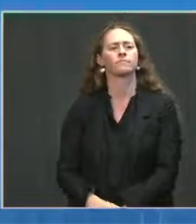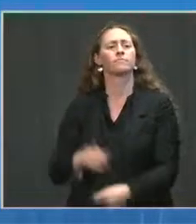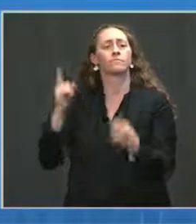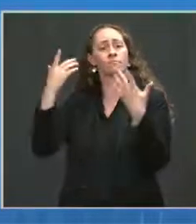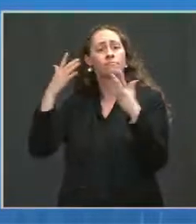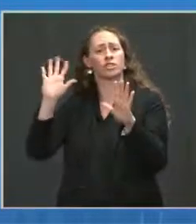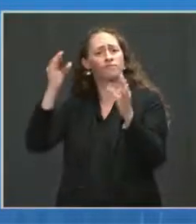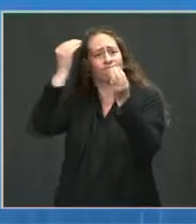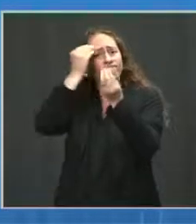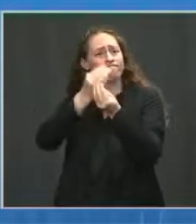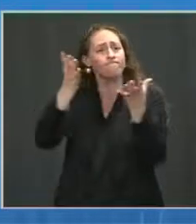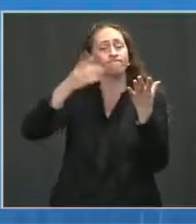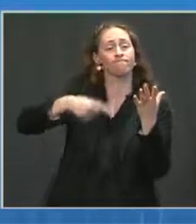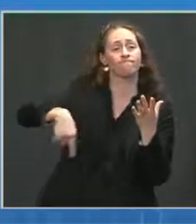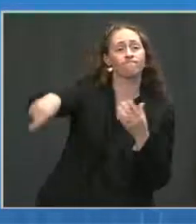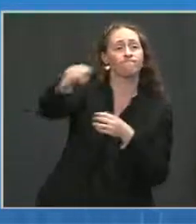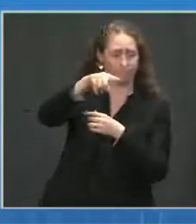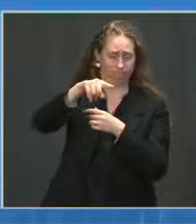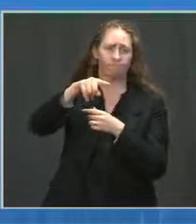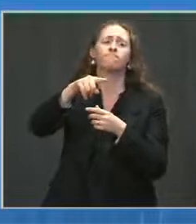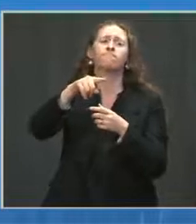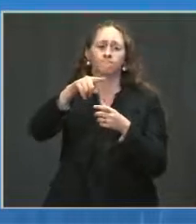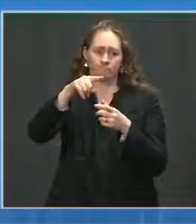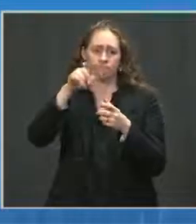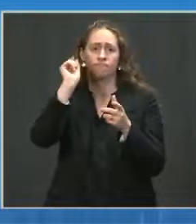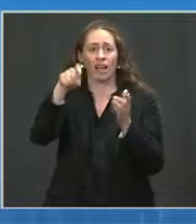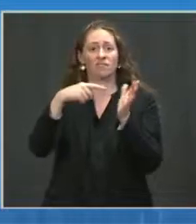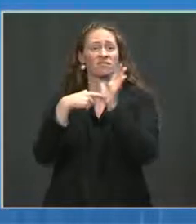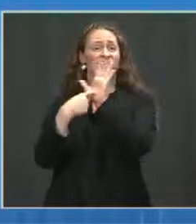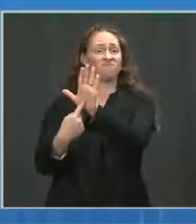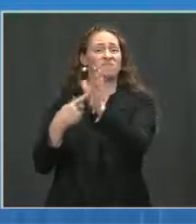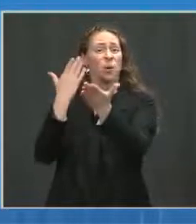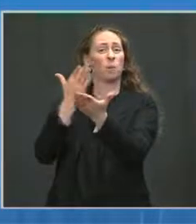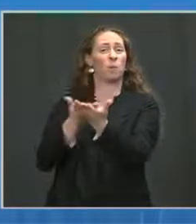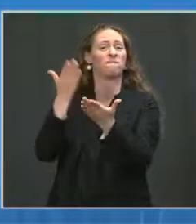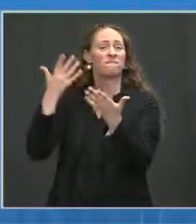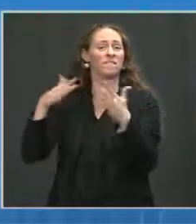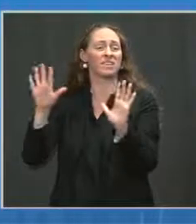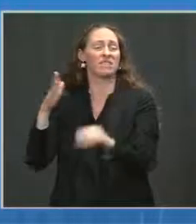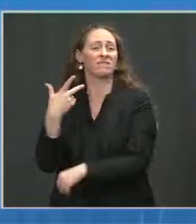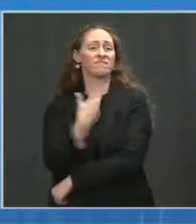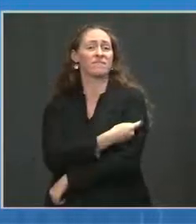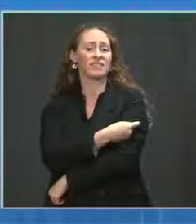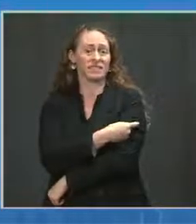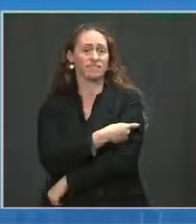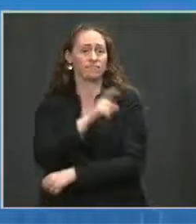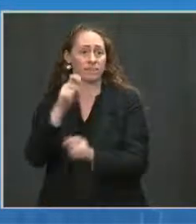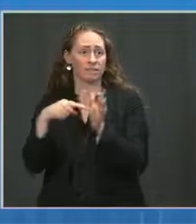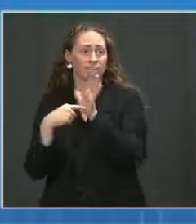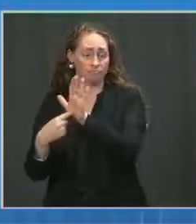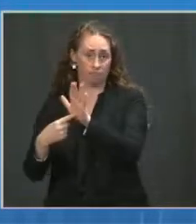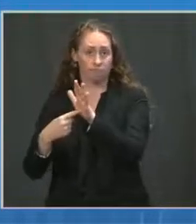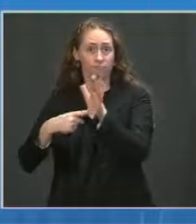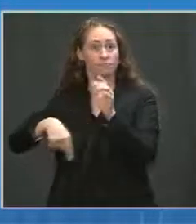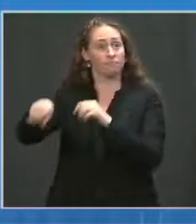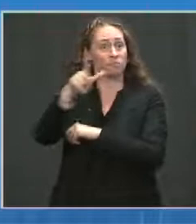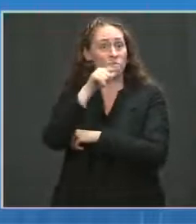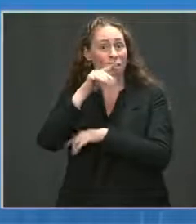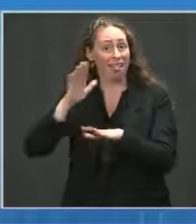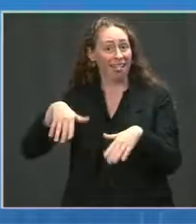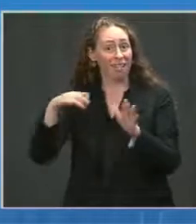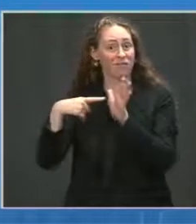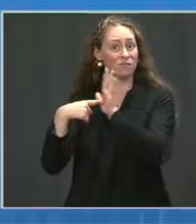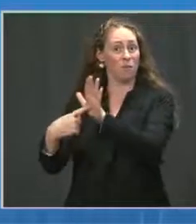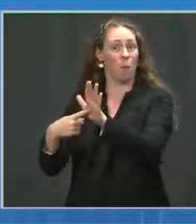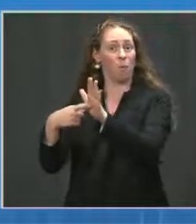to attest to their vaccination status. Any federal employee who does not attest or is not